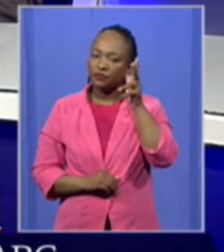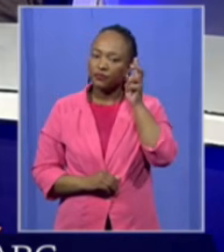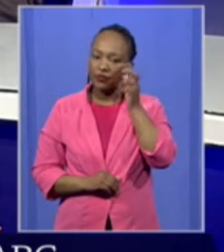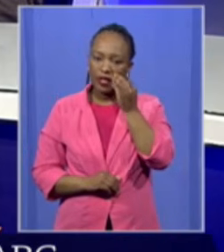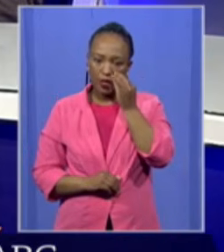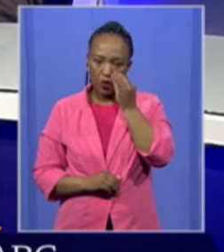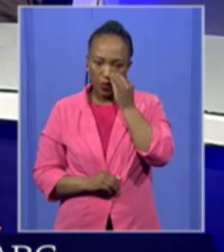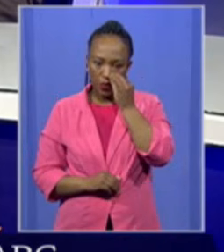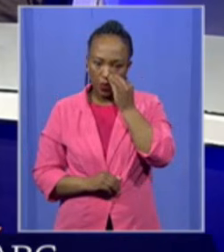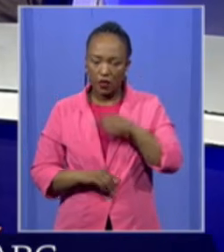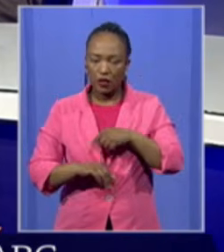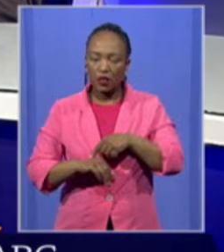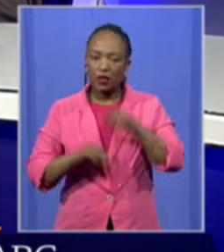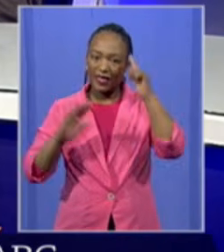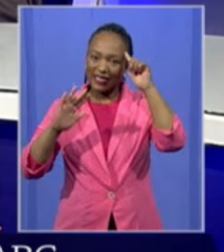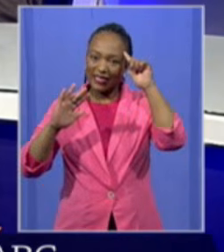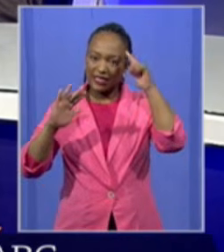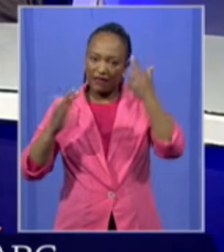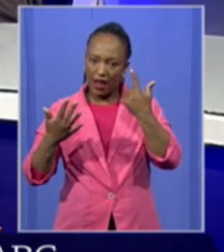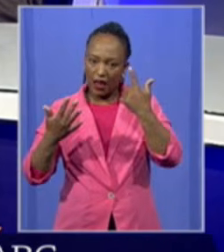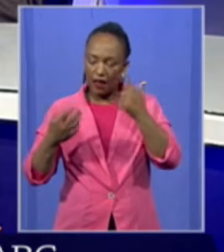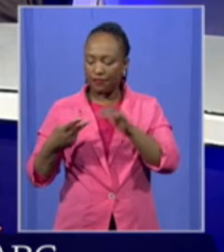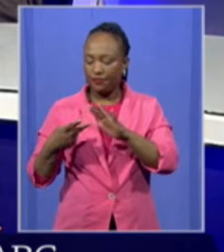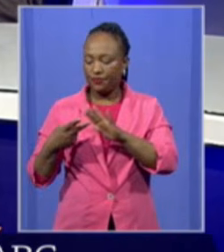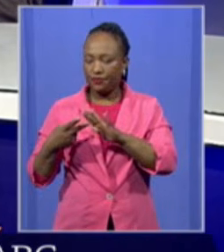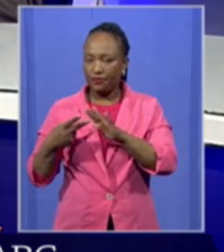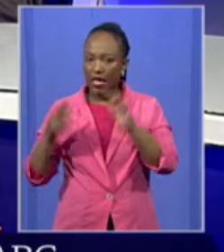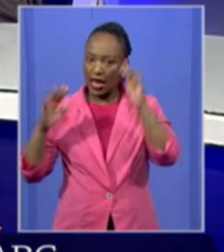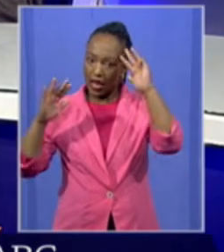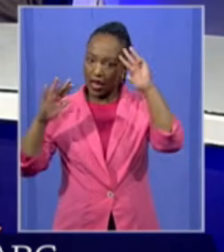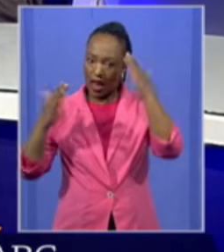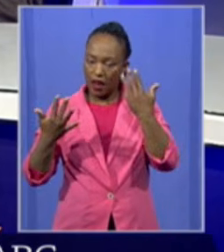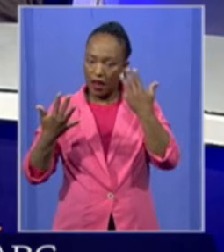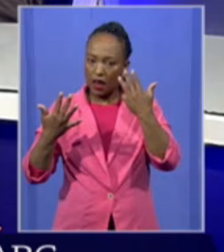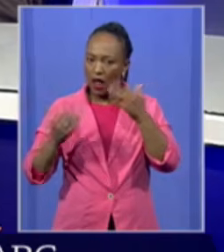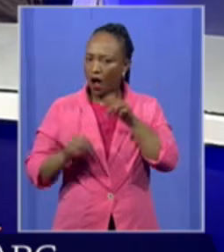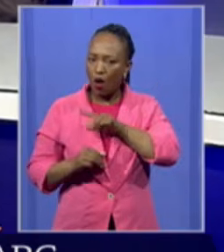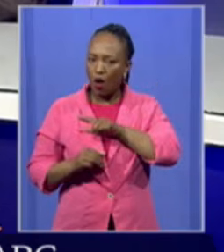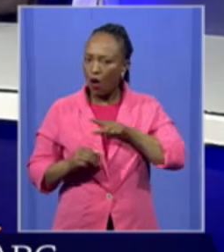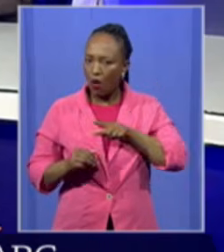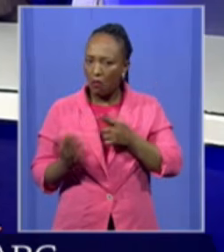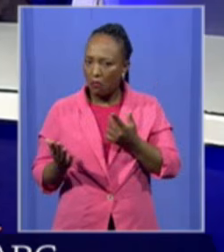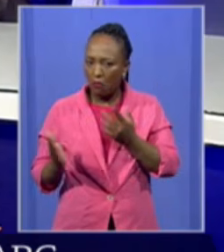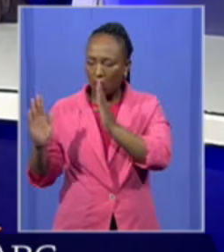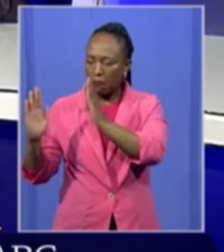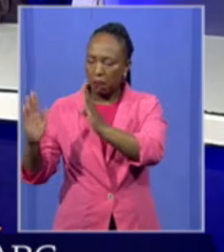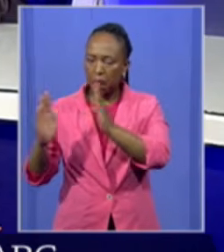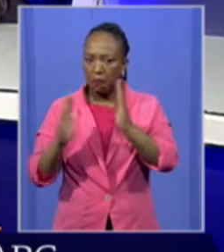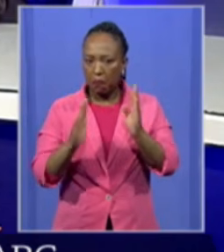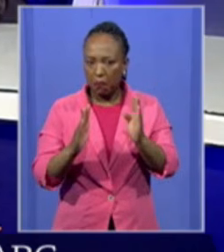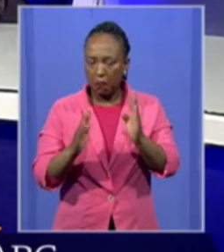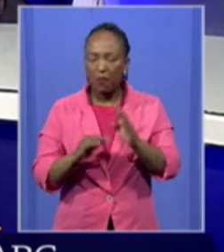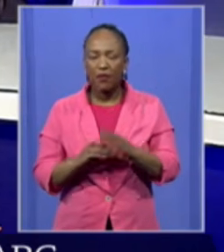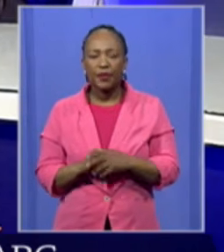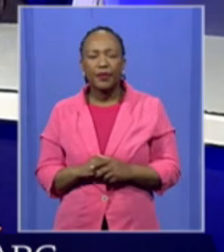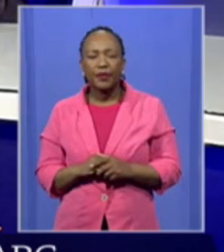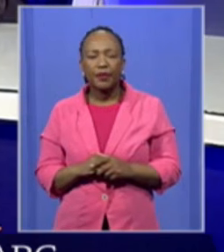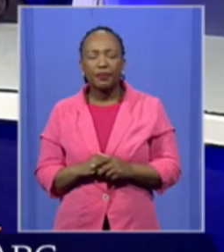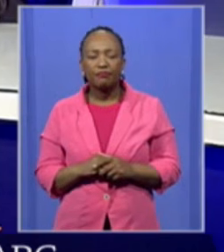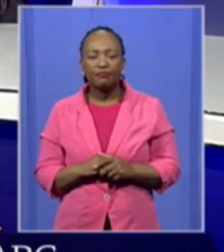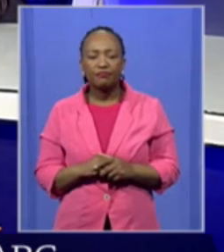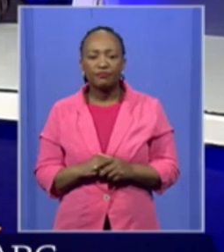ka hora ya bosupa le hora ya borobong e be ne di nka nako e kae? ke a bona dinako ba